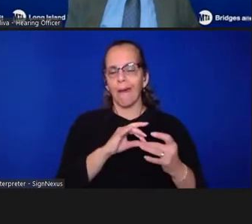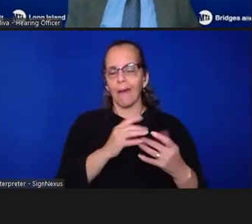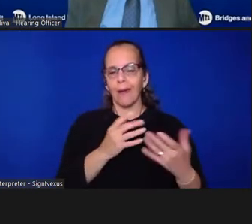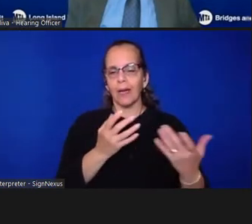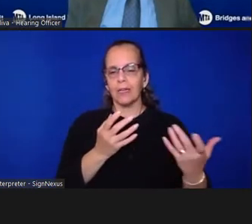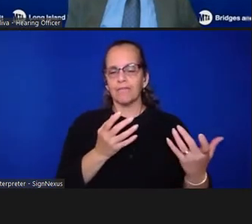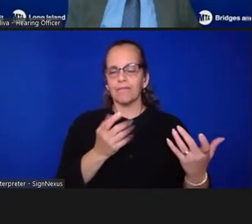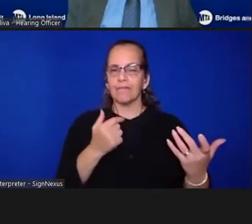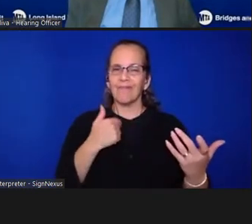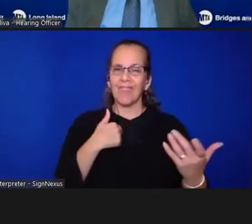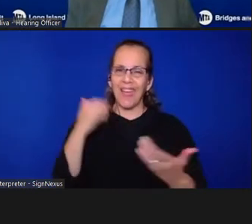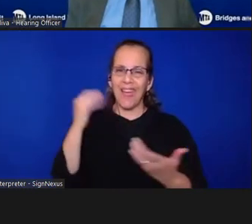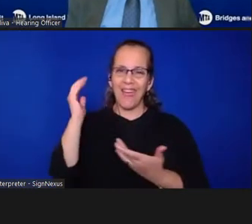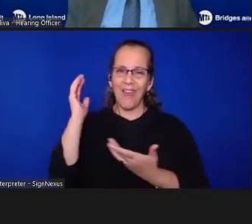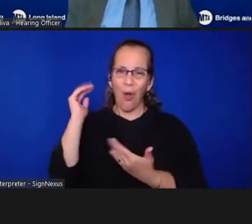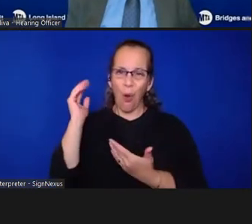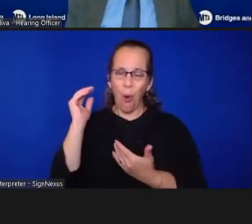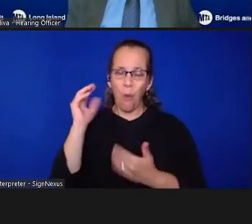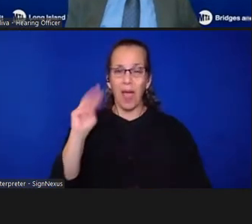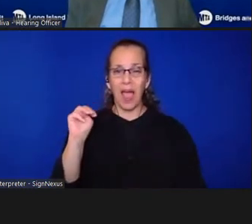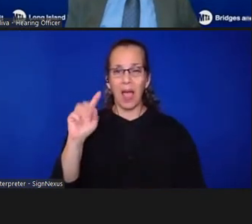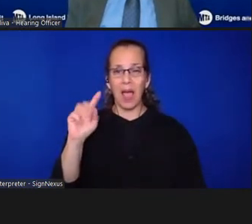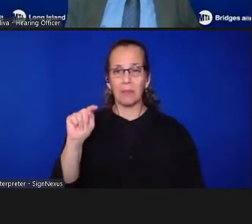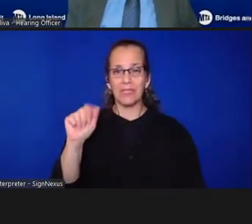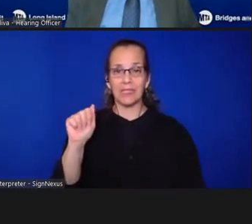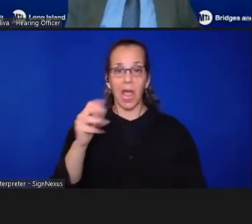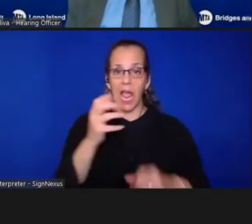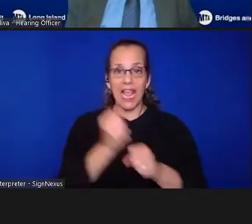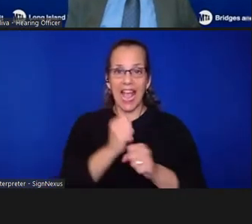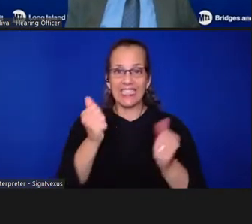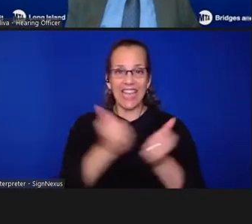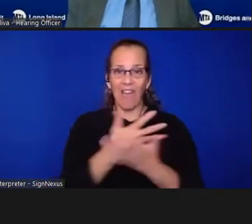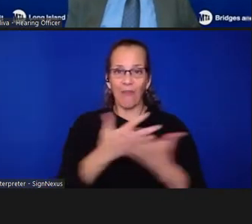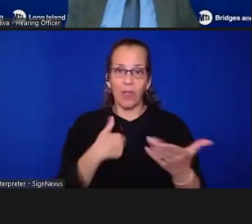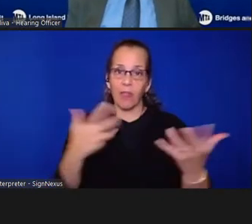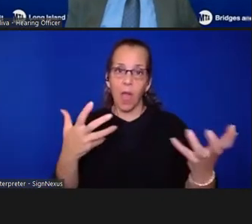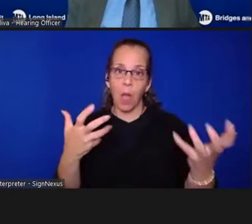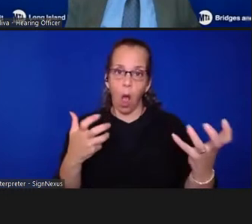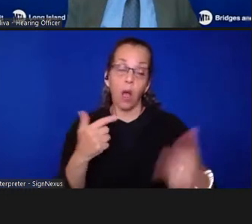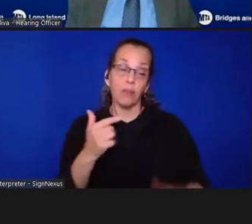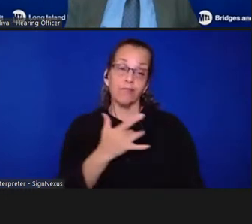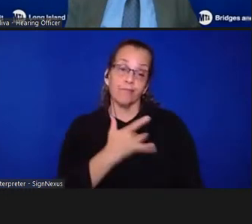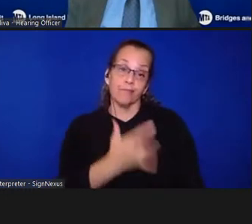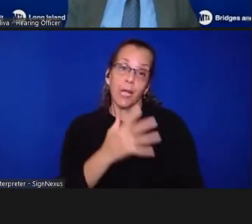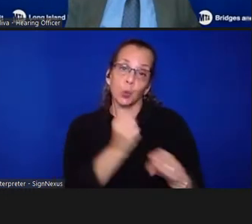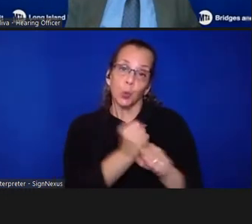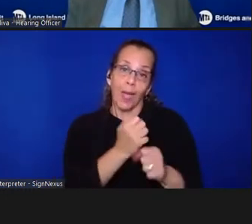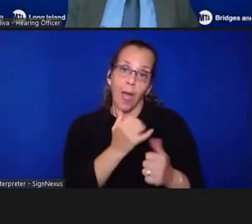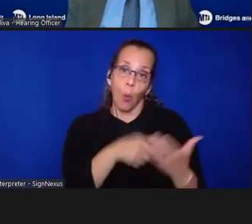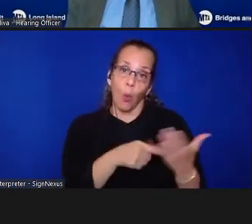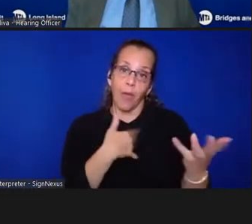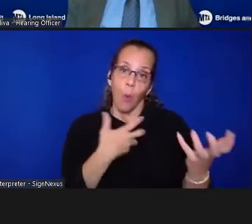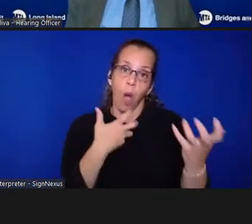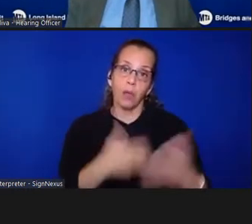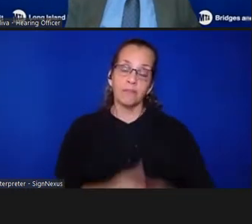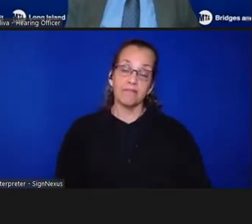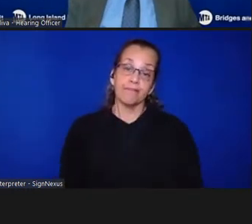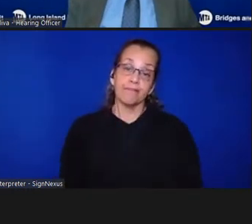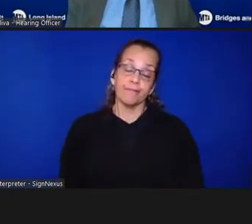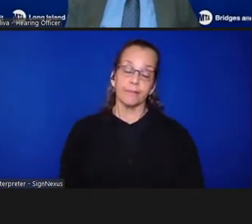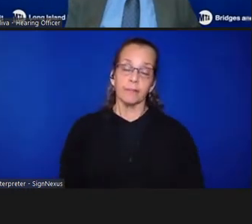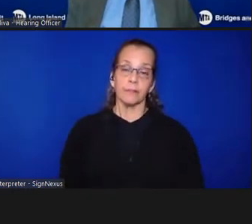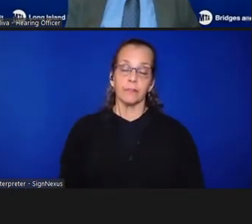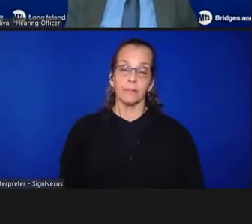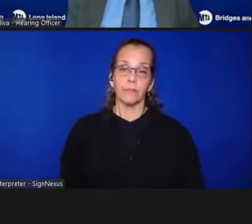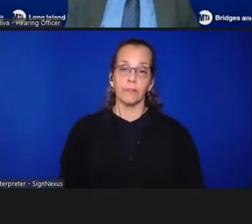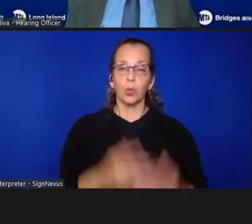I hope that the MTA gets everything they want uh they usually do um there's a lot of